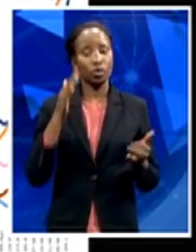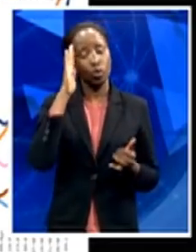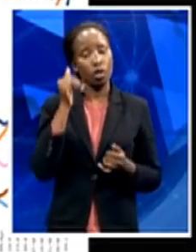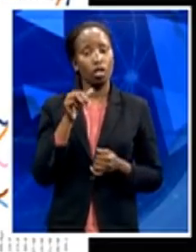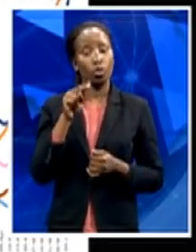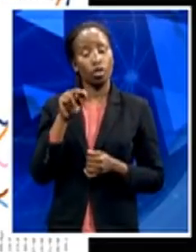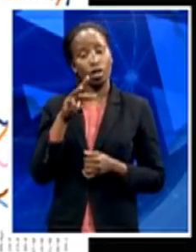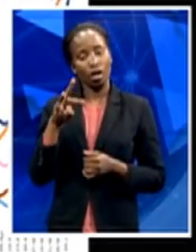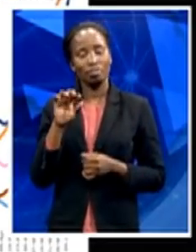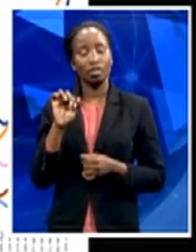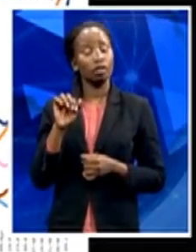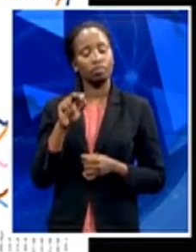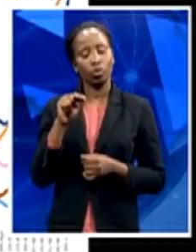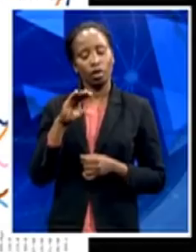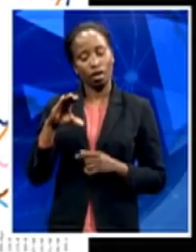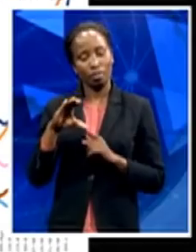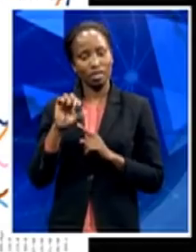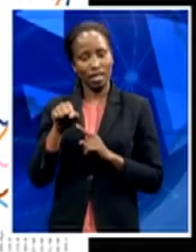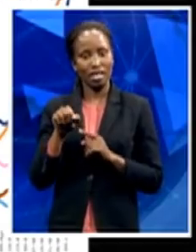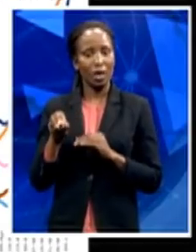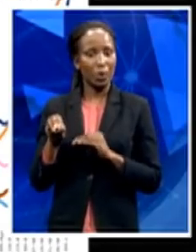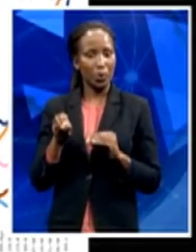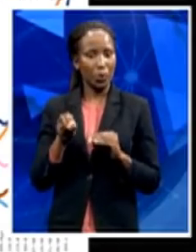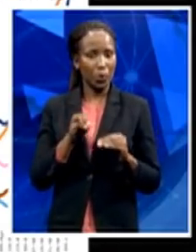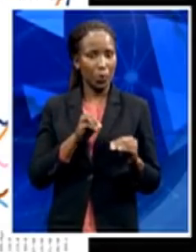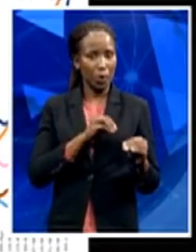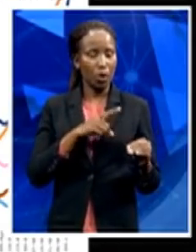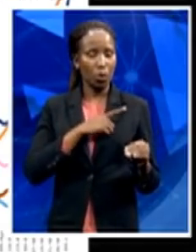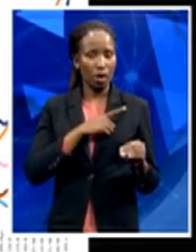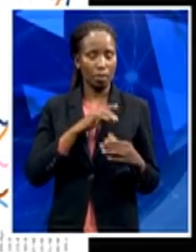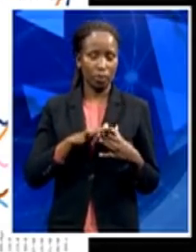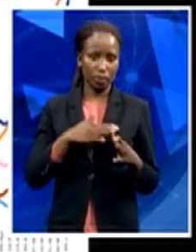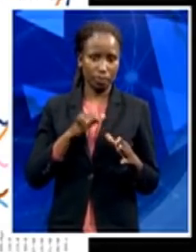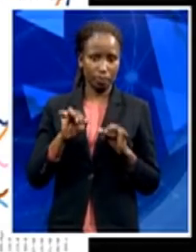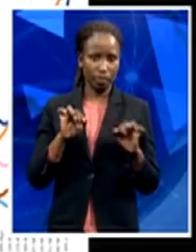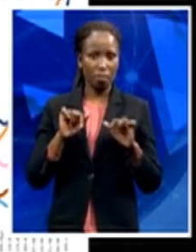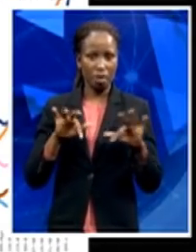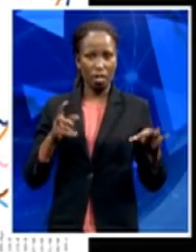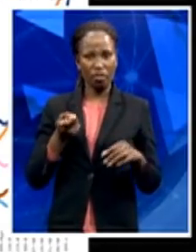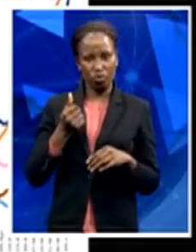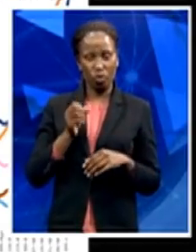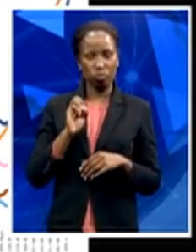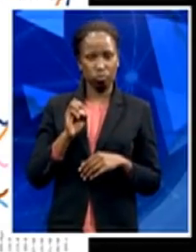low because of its capacities and its population, really the numbers are of concern.